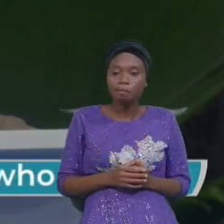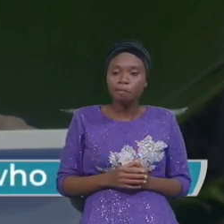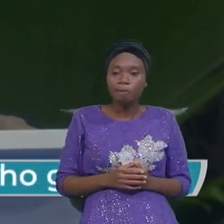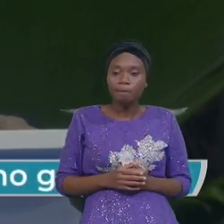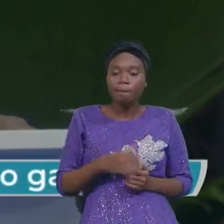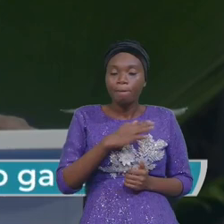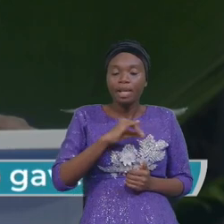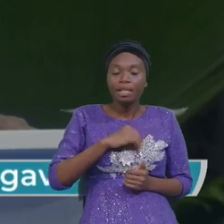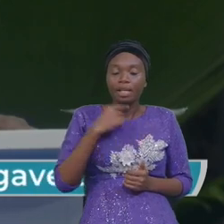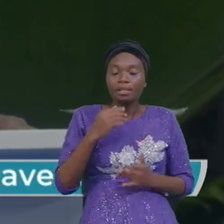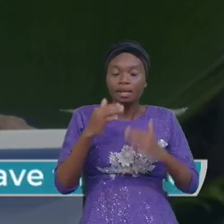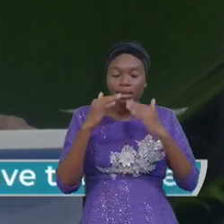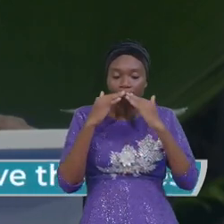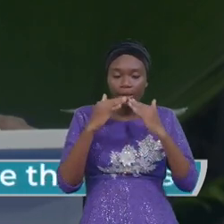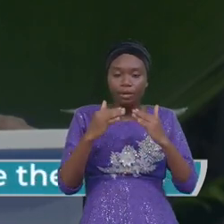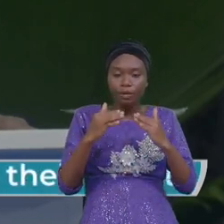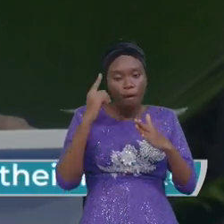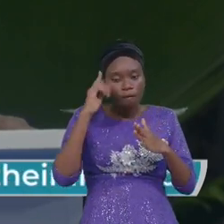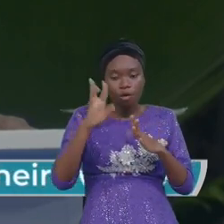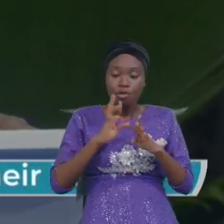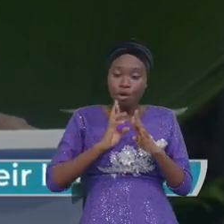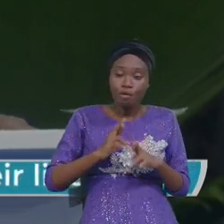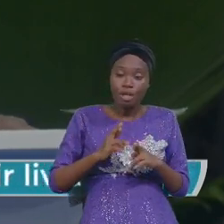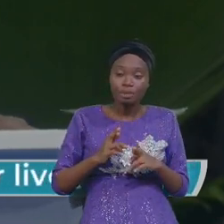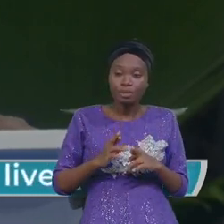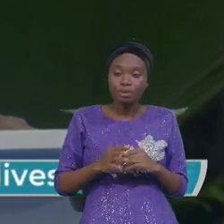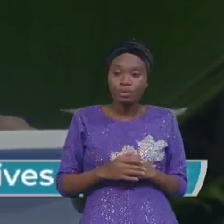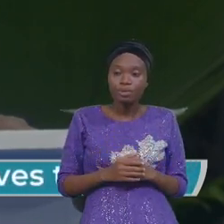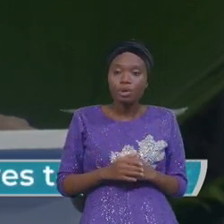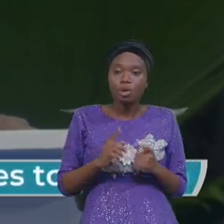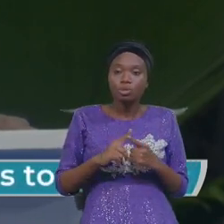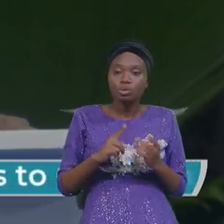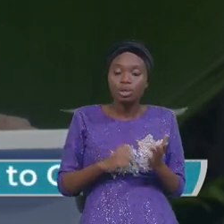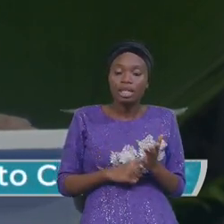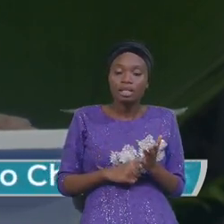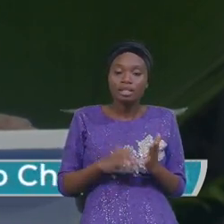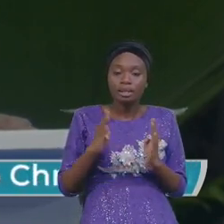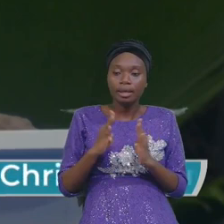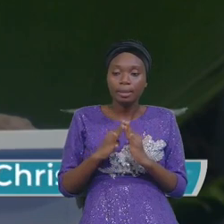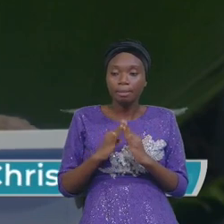you for your response to this banquet.